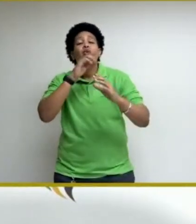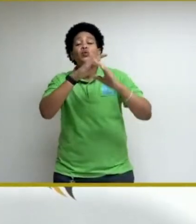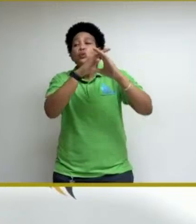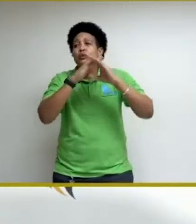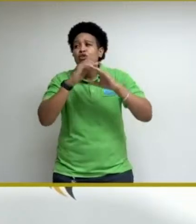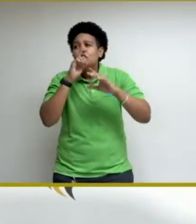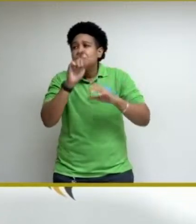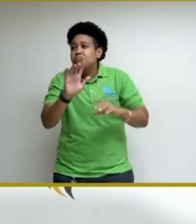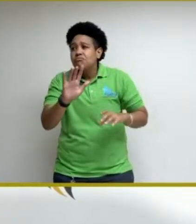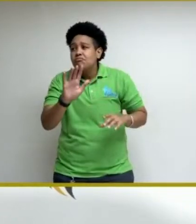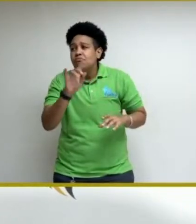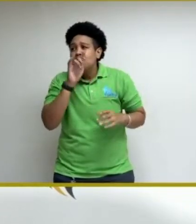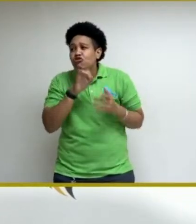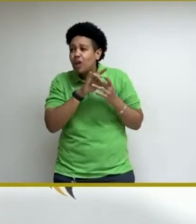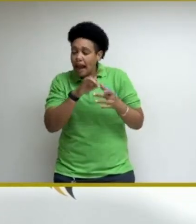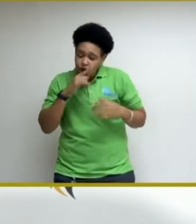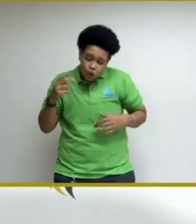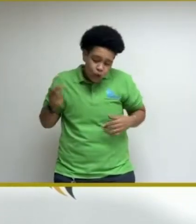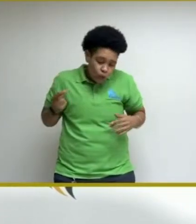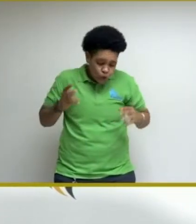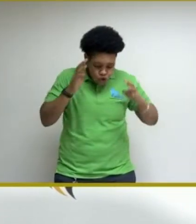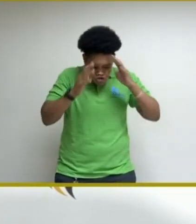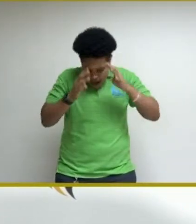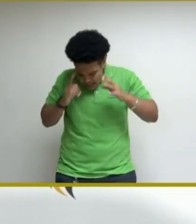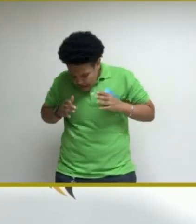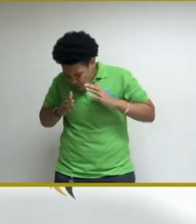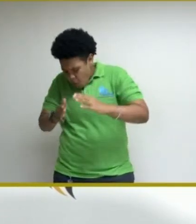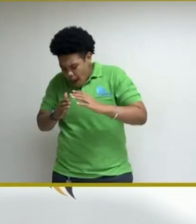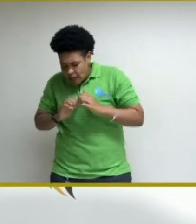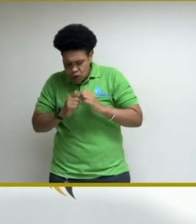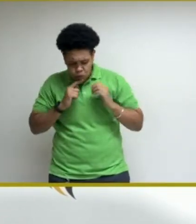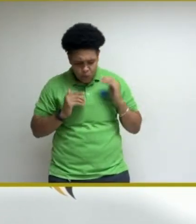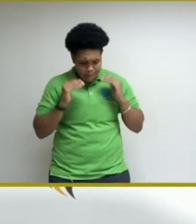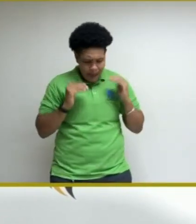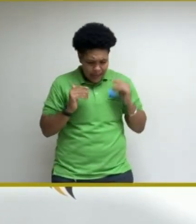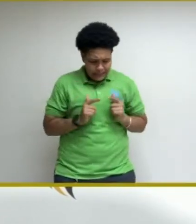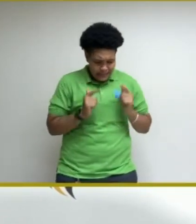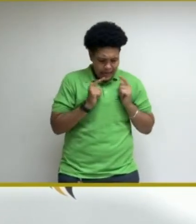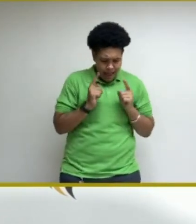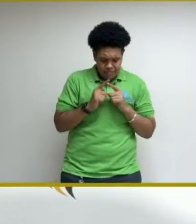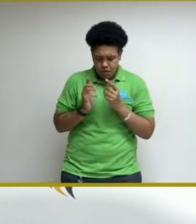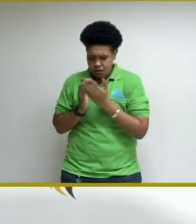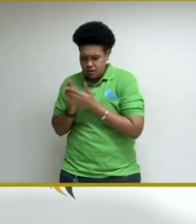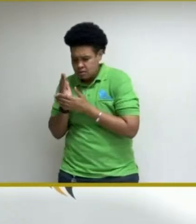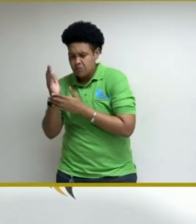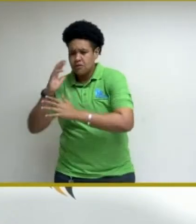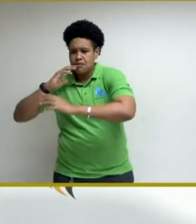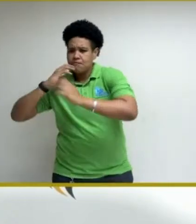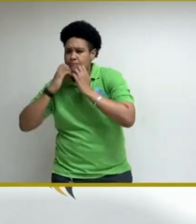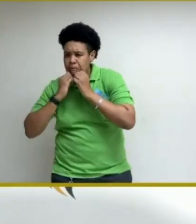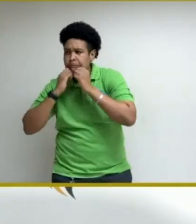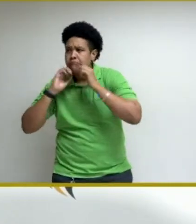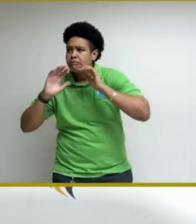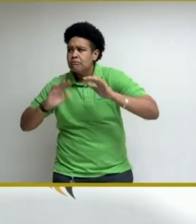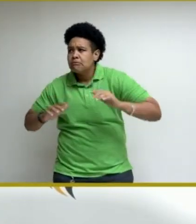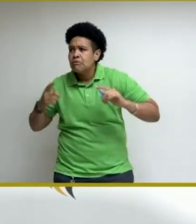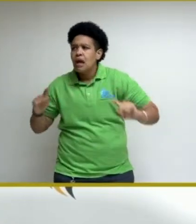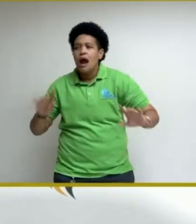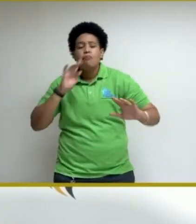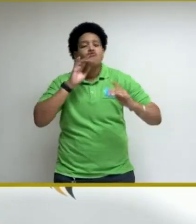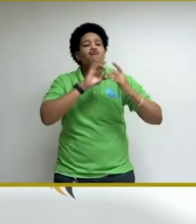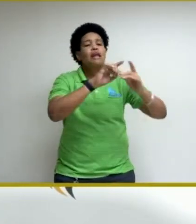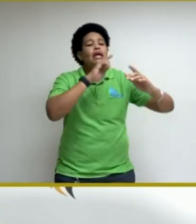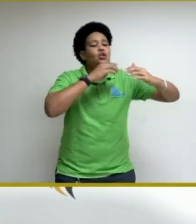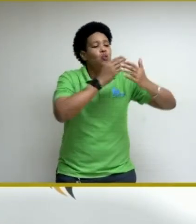around using creative ways to balance lives and livelihood. It's around budgets